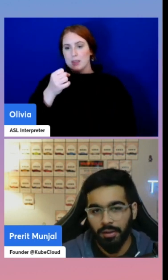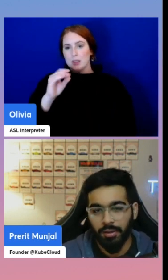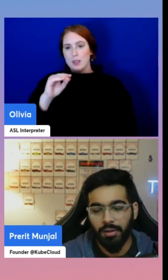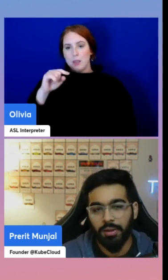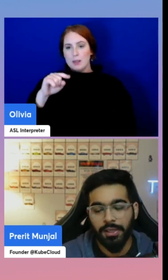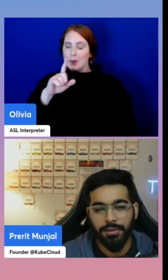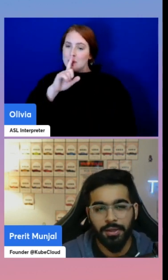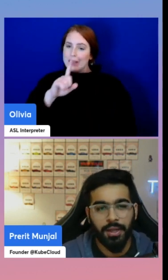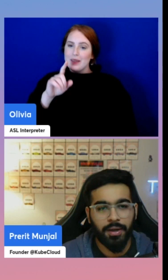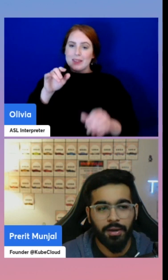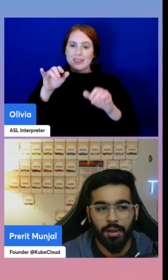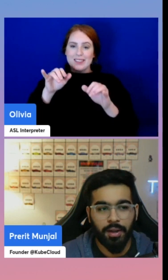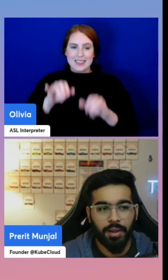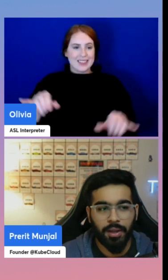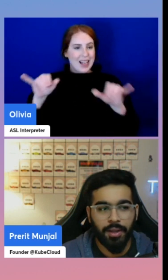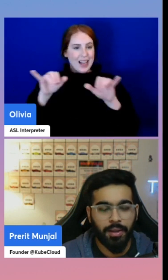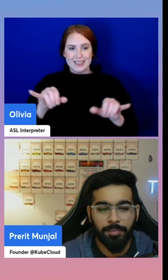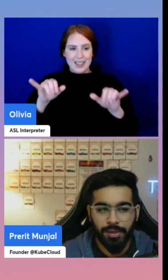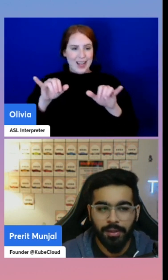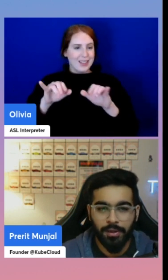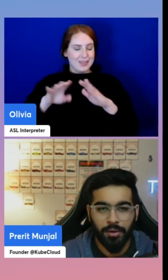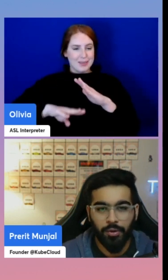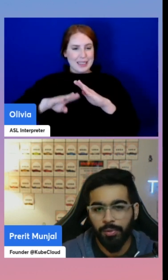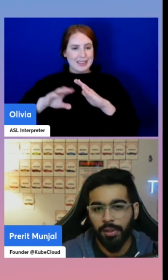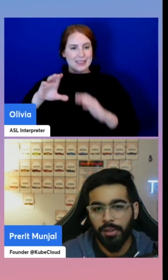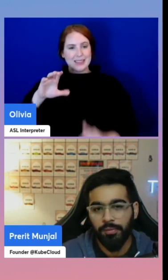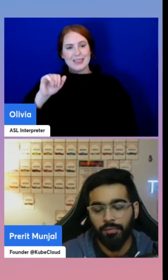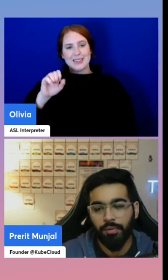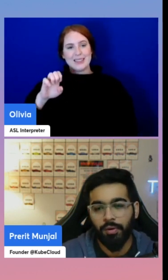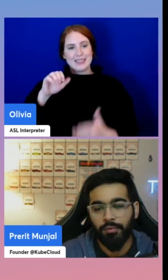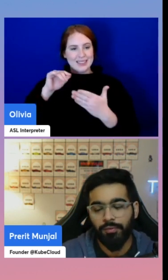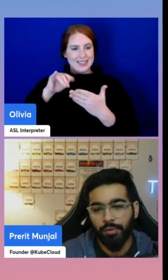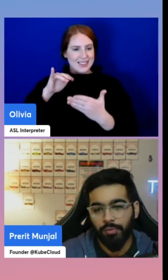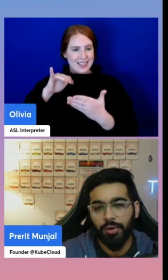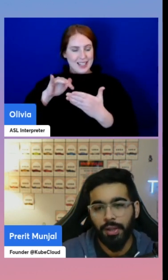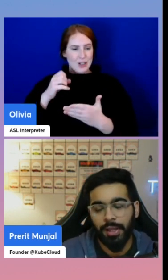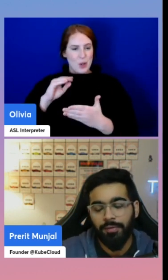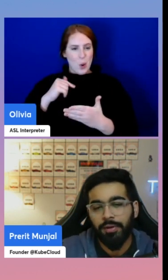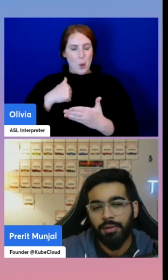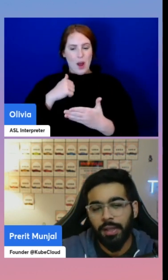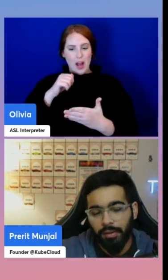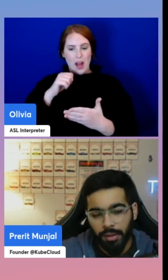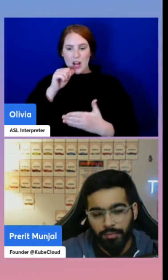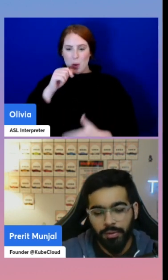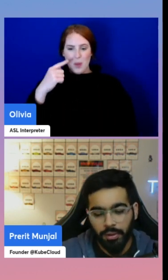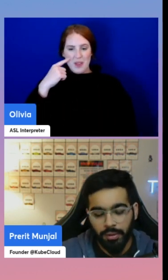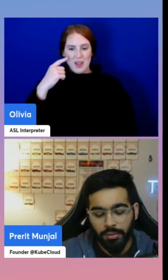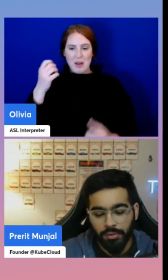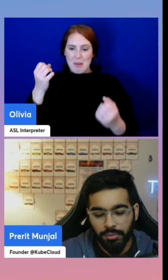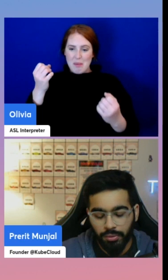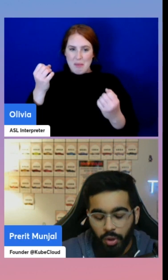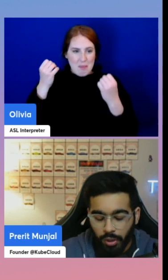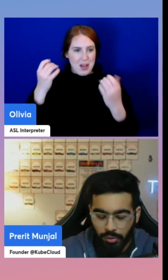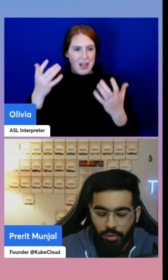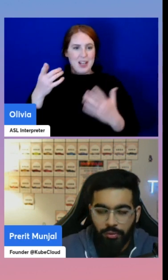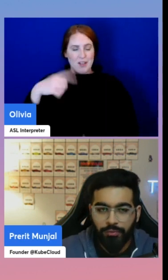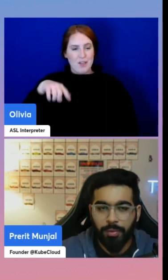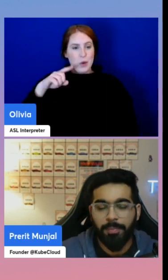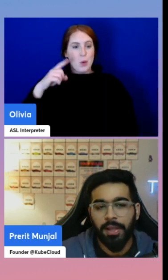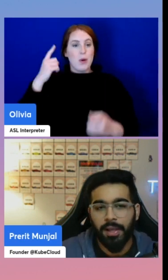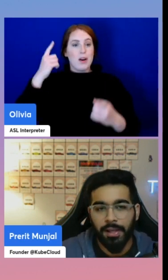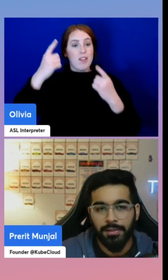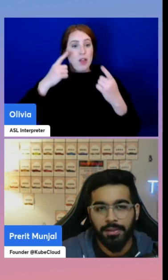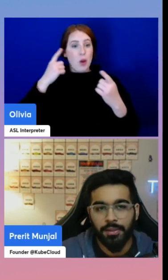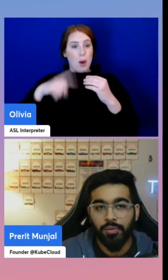classic case study, and I bet that nobody of you would ever thought